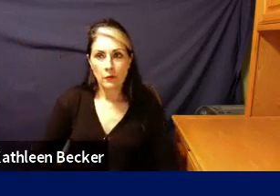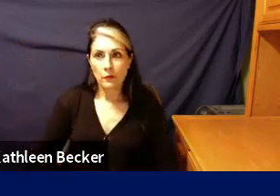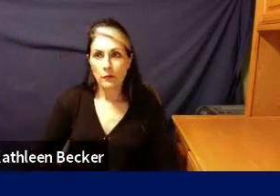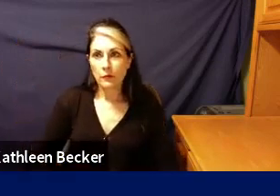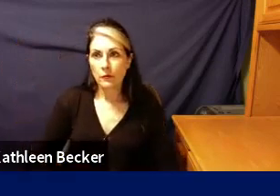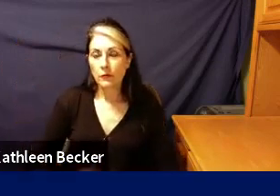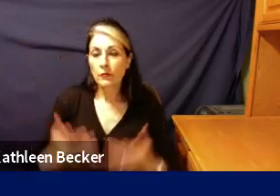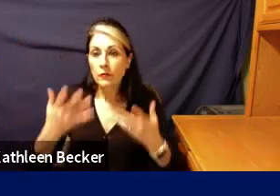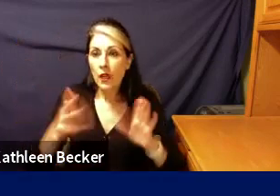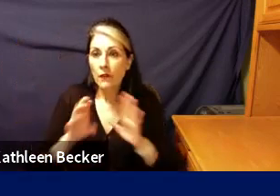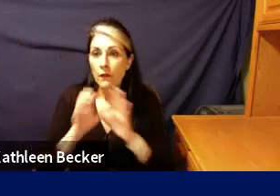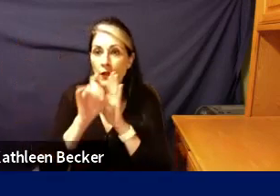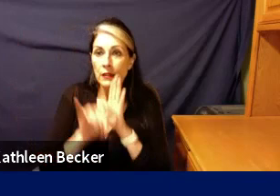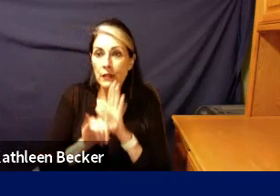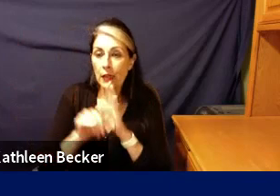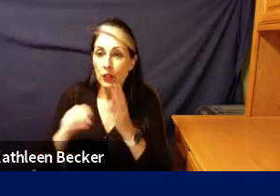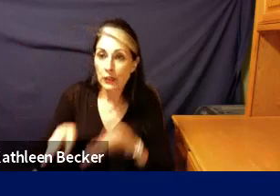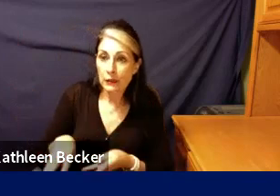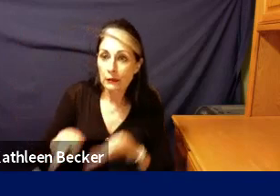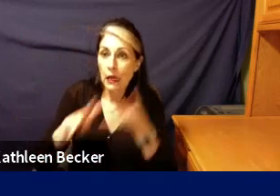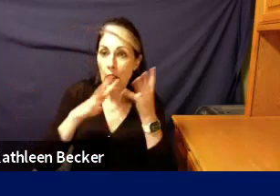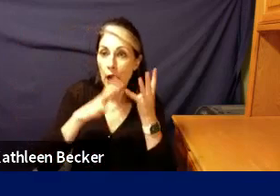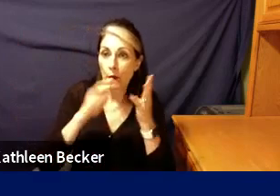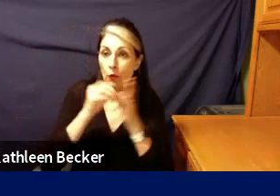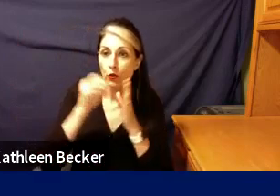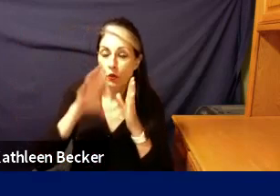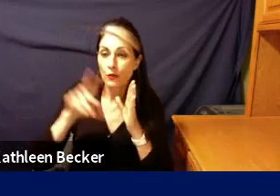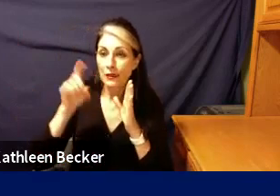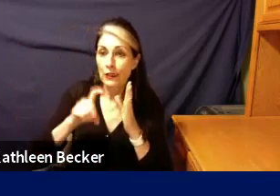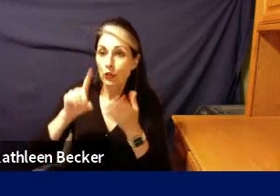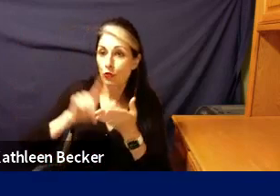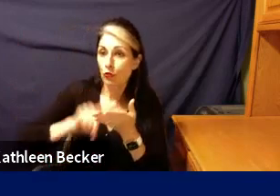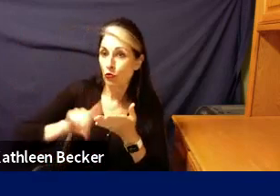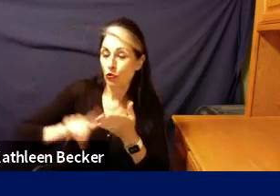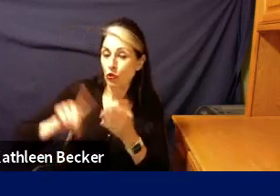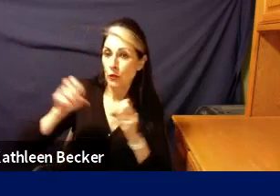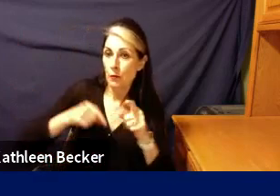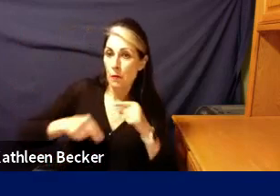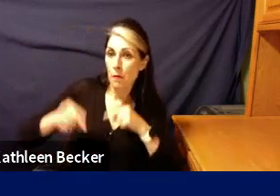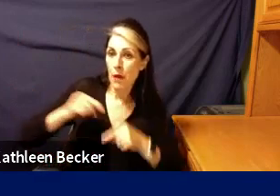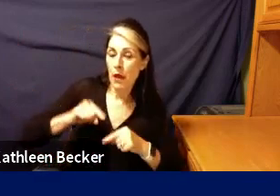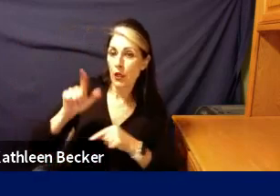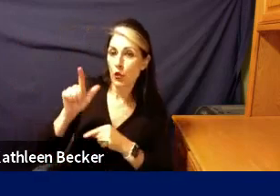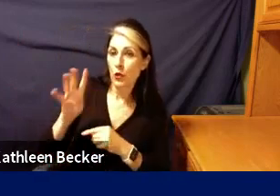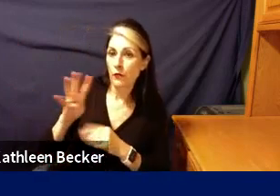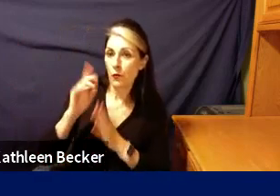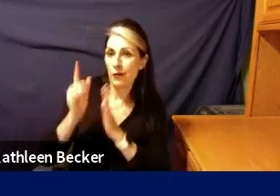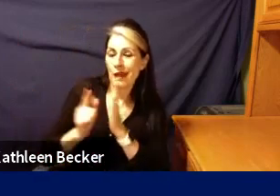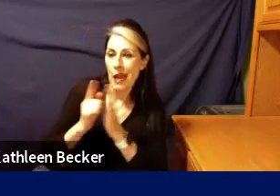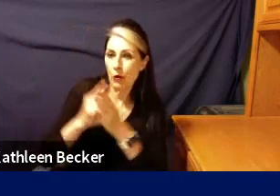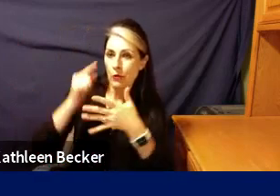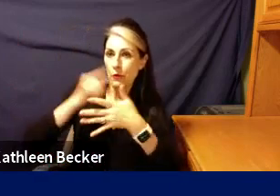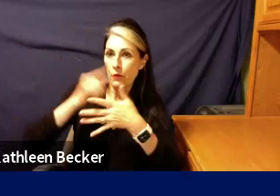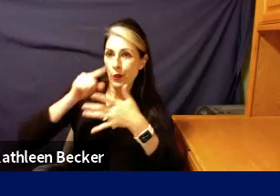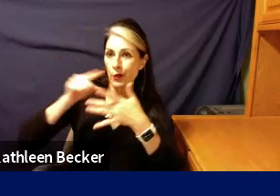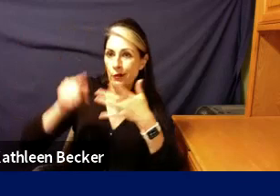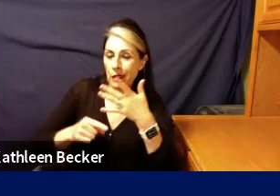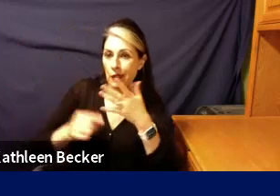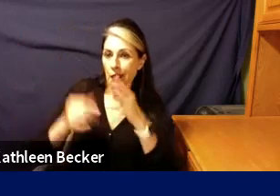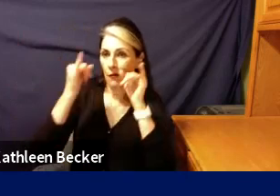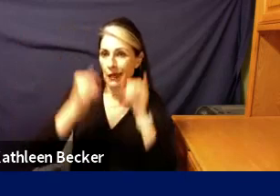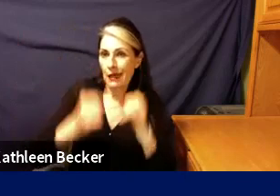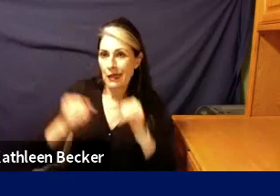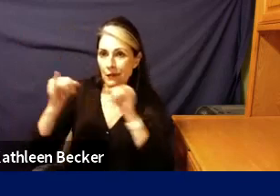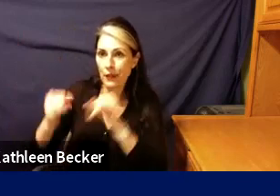Once the essay is uploaded, the students will need to check back in 24 hours for detailed, individualized